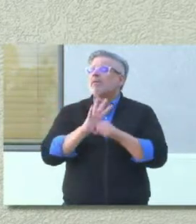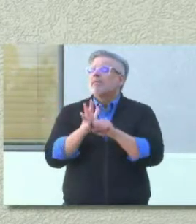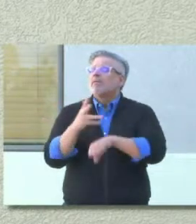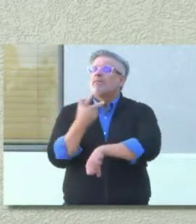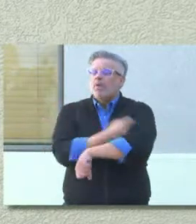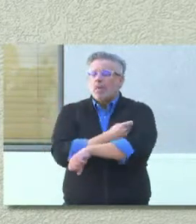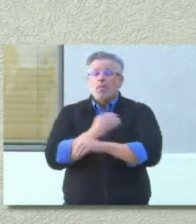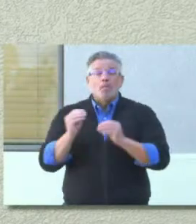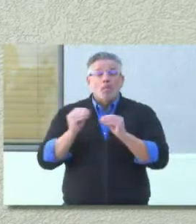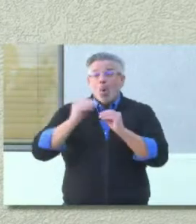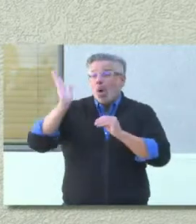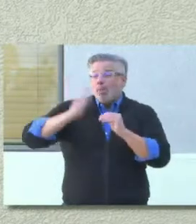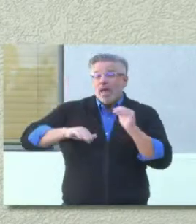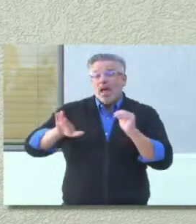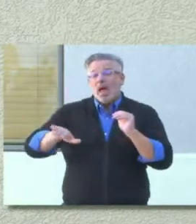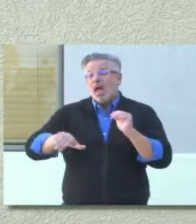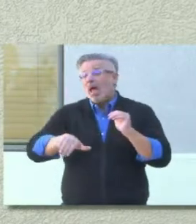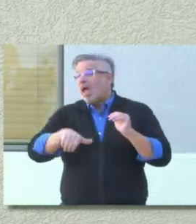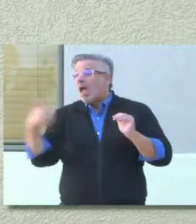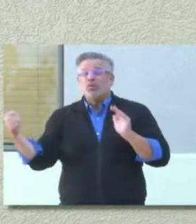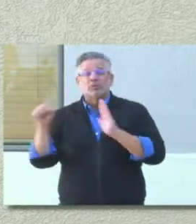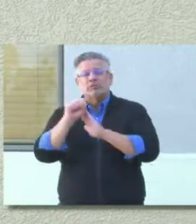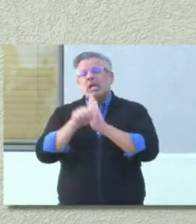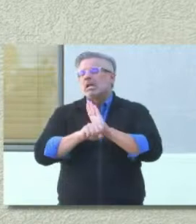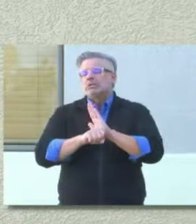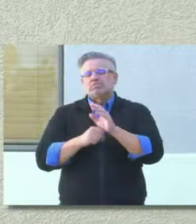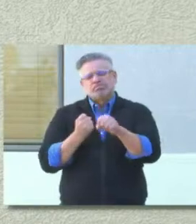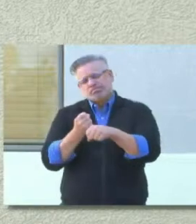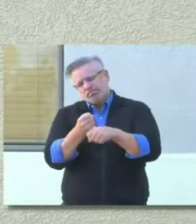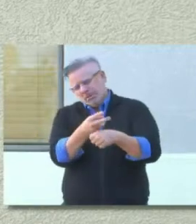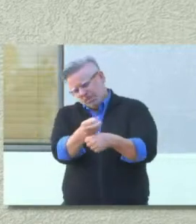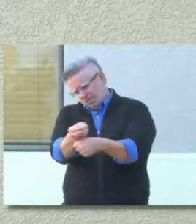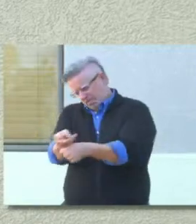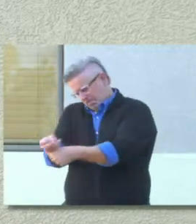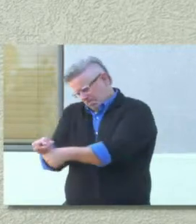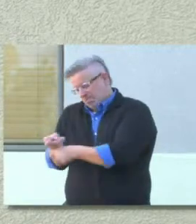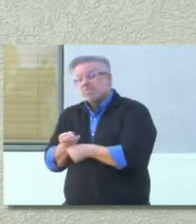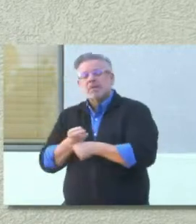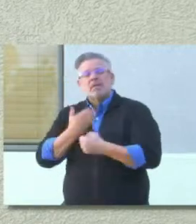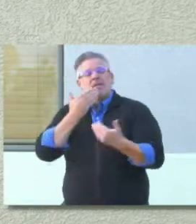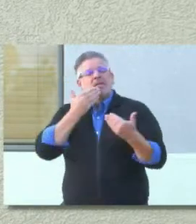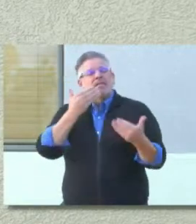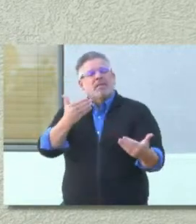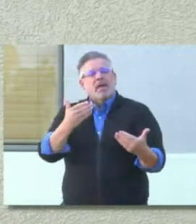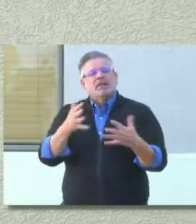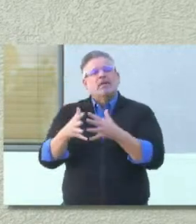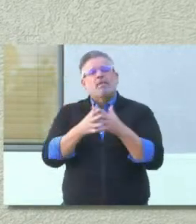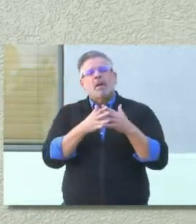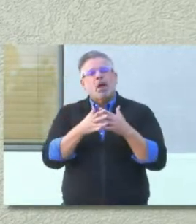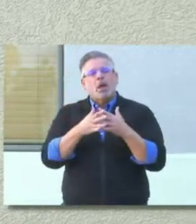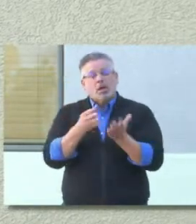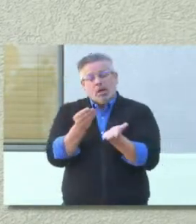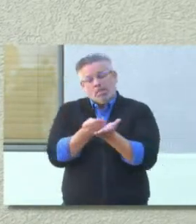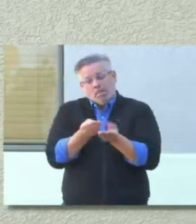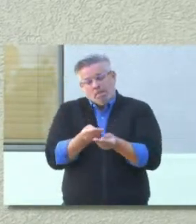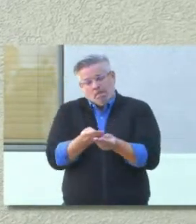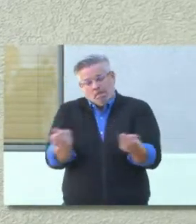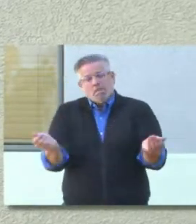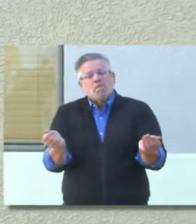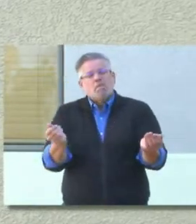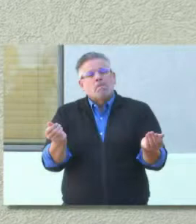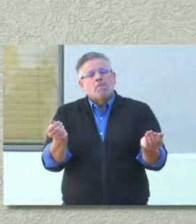and away more shots than any state in the country. And thanks to the American Rescue Plan for making the funding and those